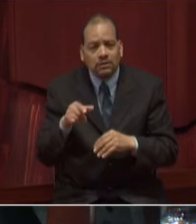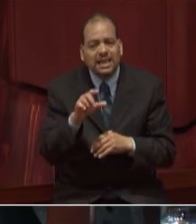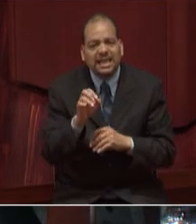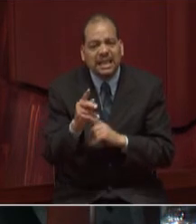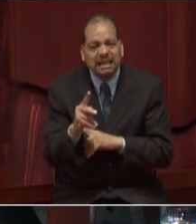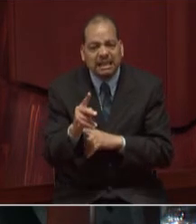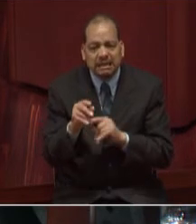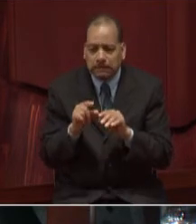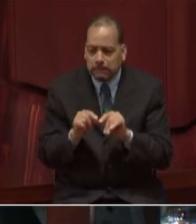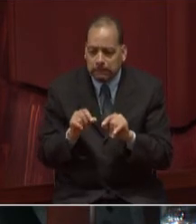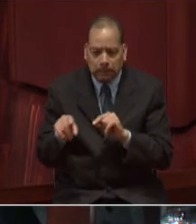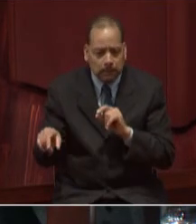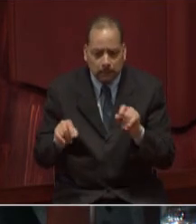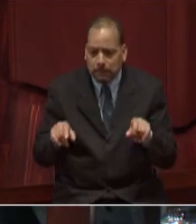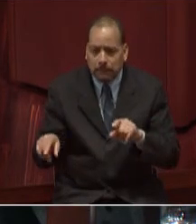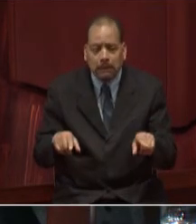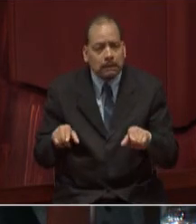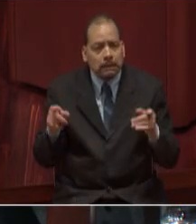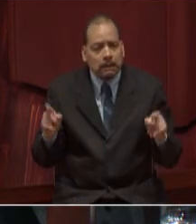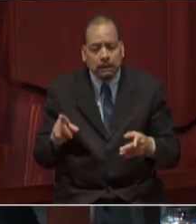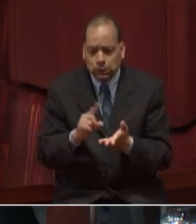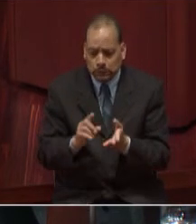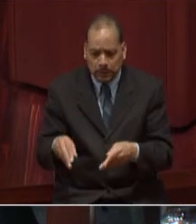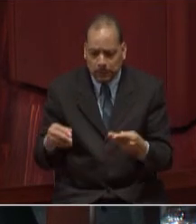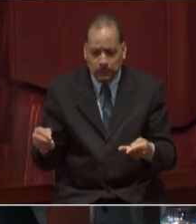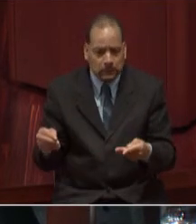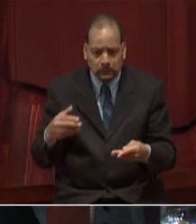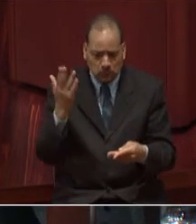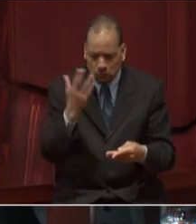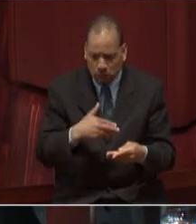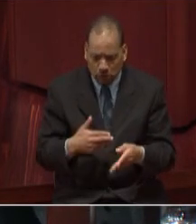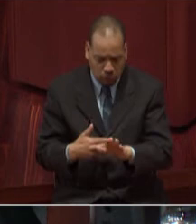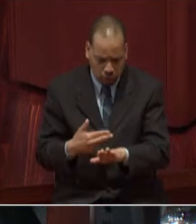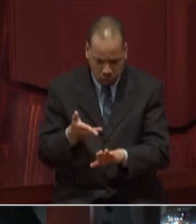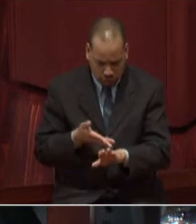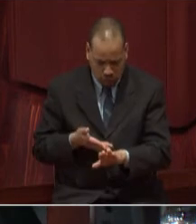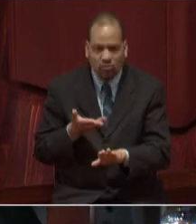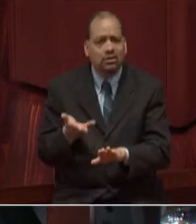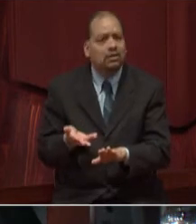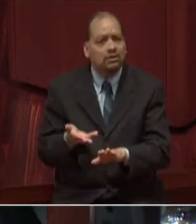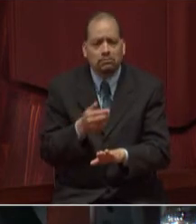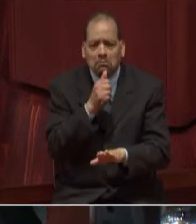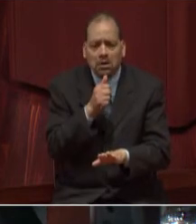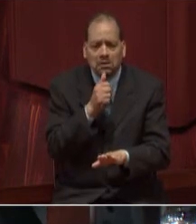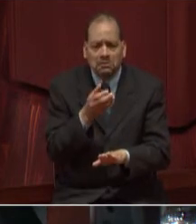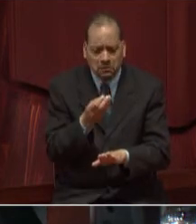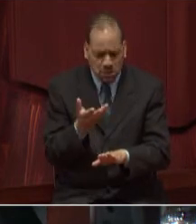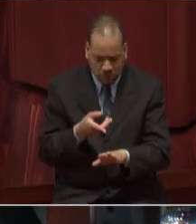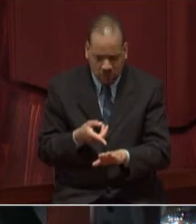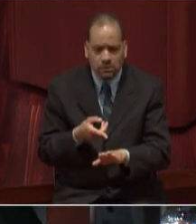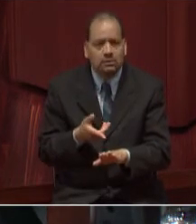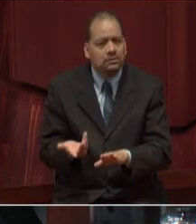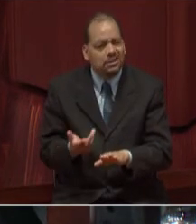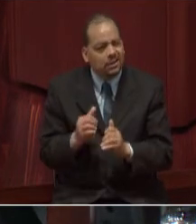in the above the fold Washington Post front page. So I dutifully did that and said,